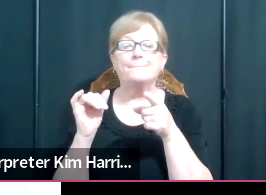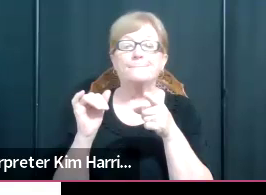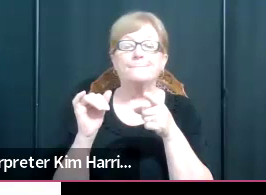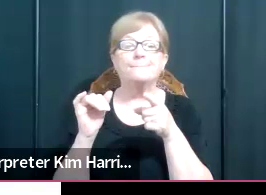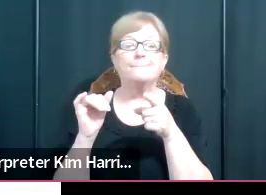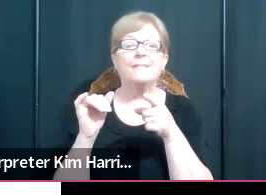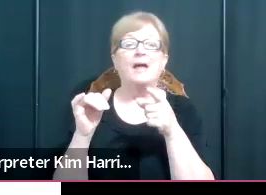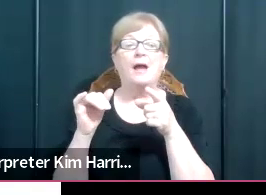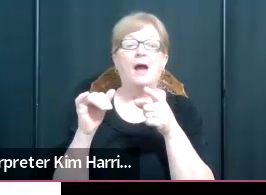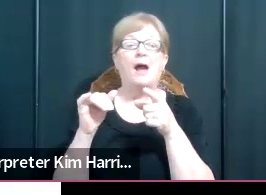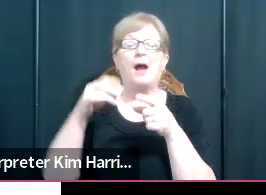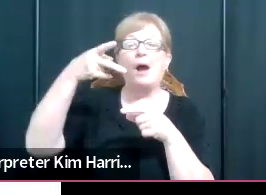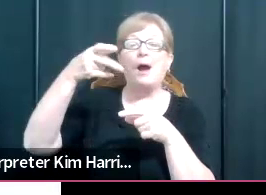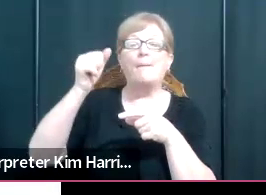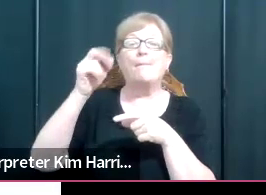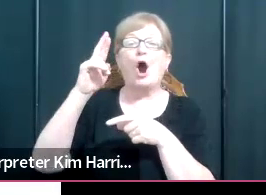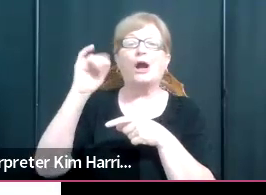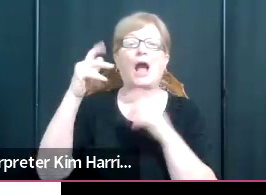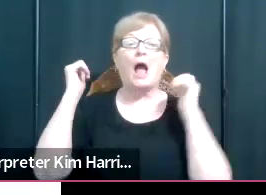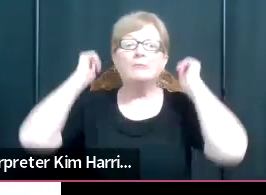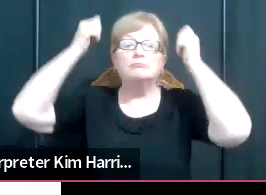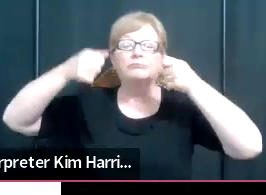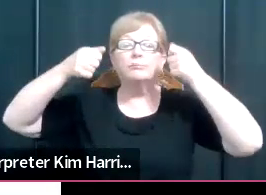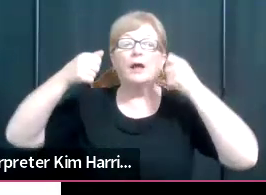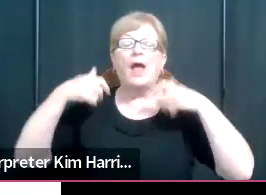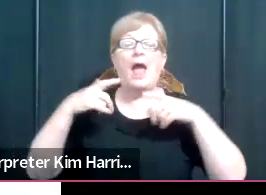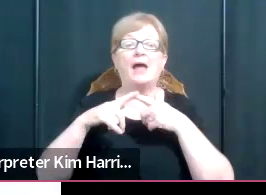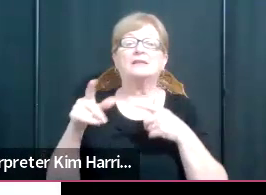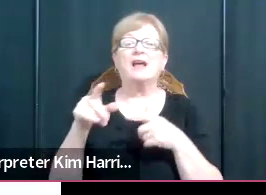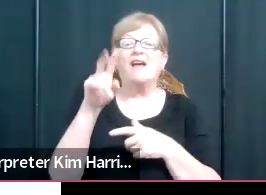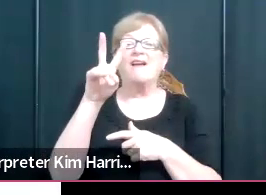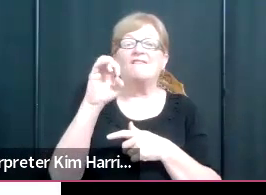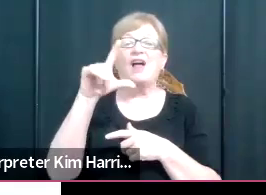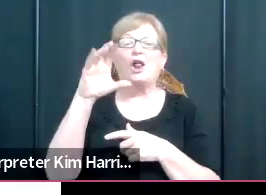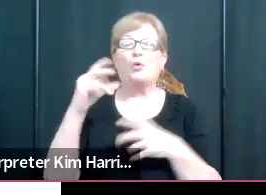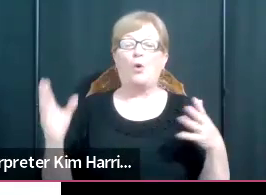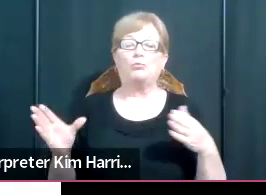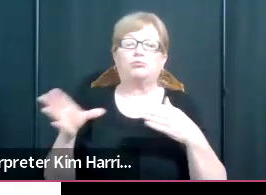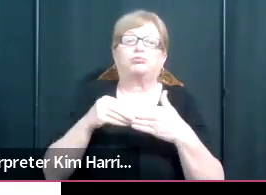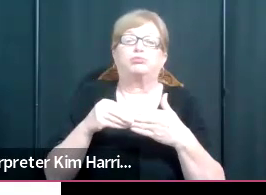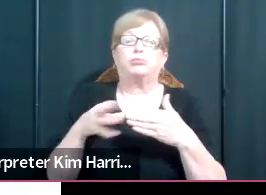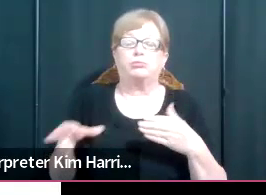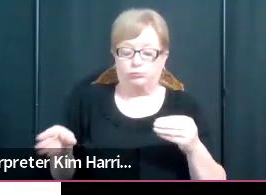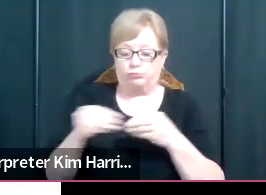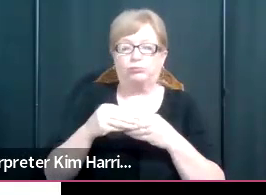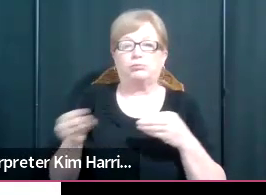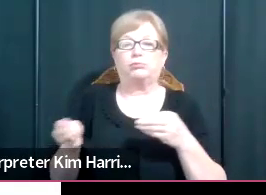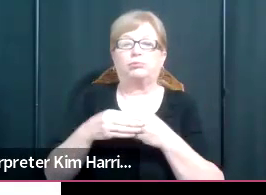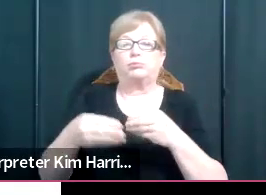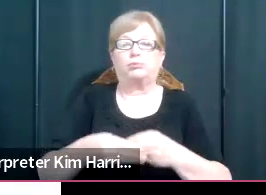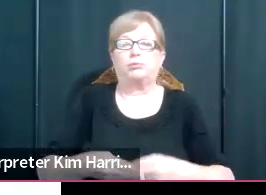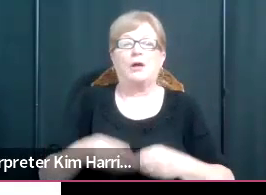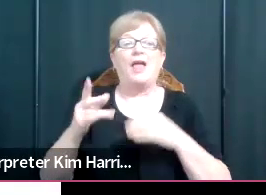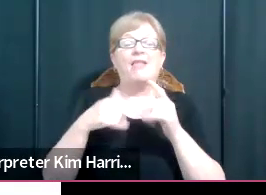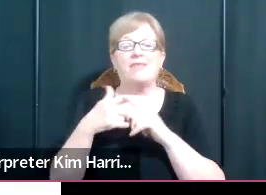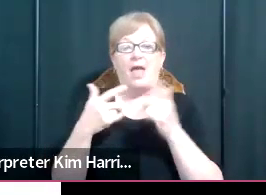closure parka. It also has Velcro closure too, just as an extra added layer. And